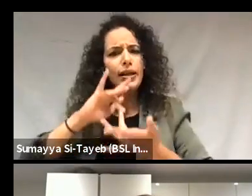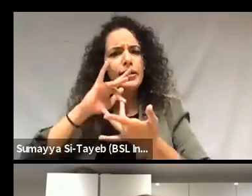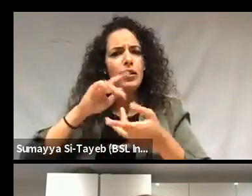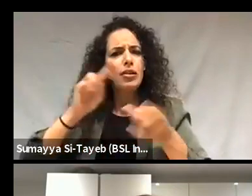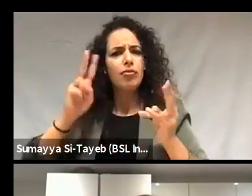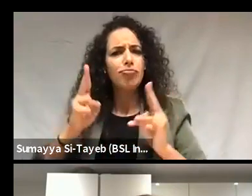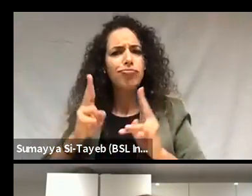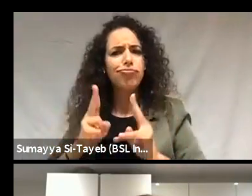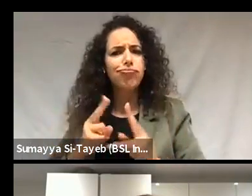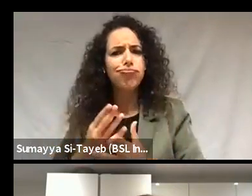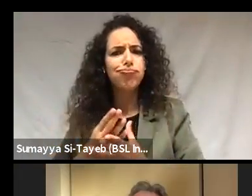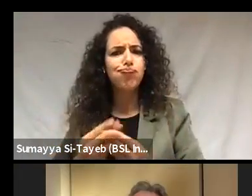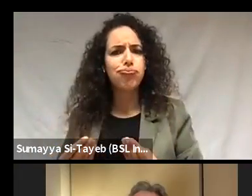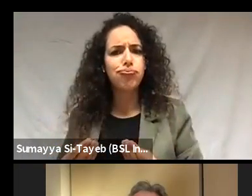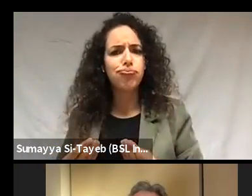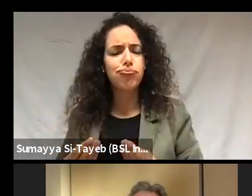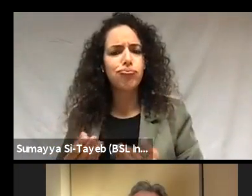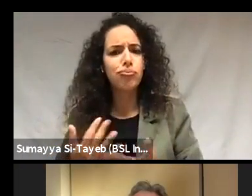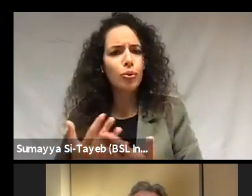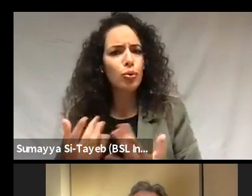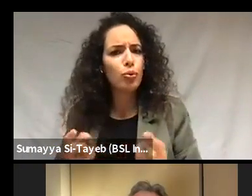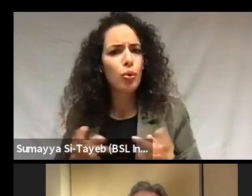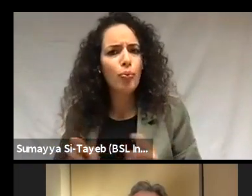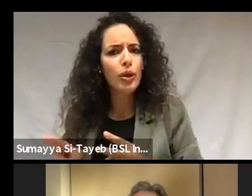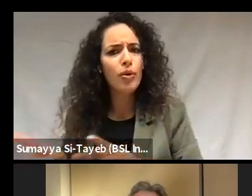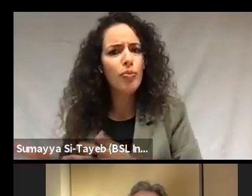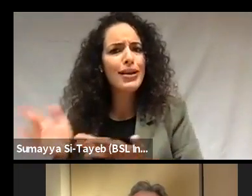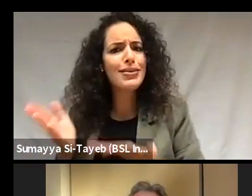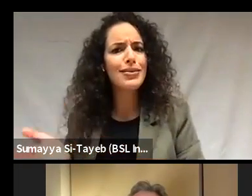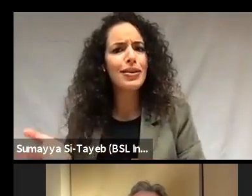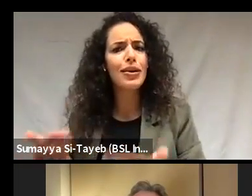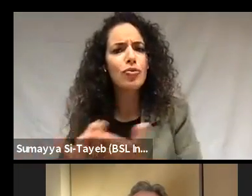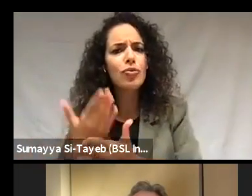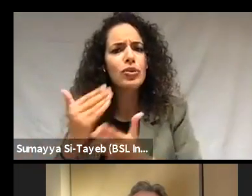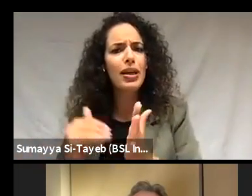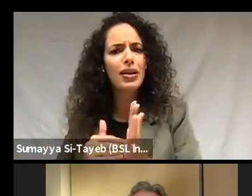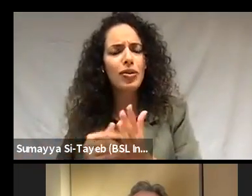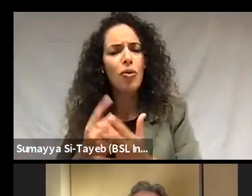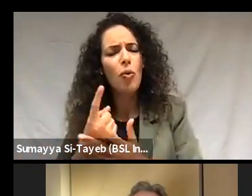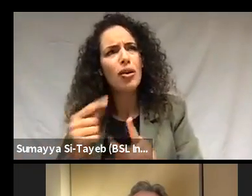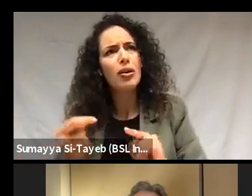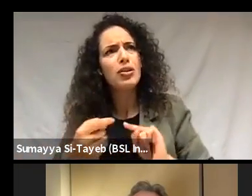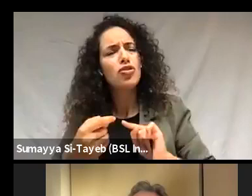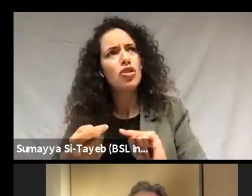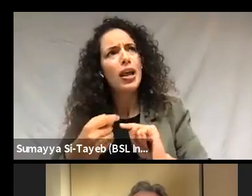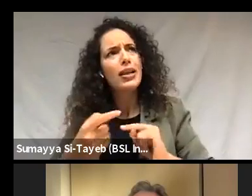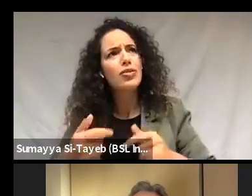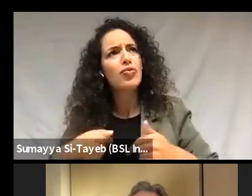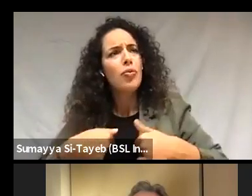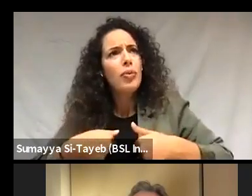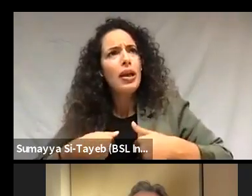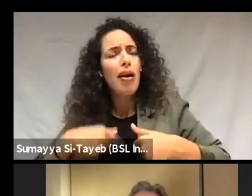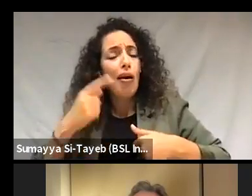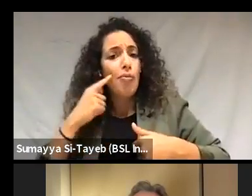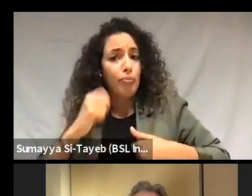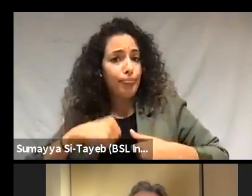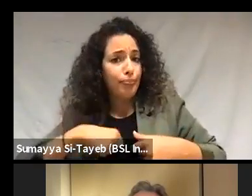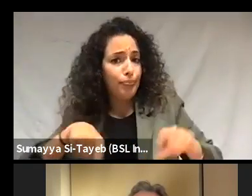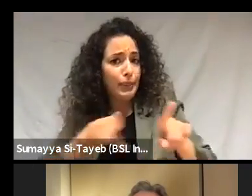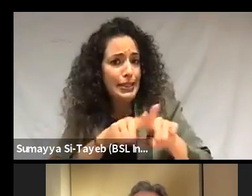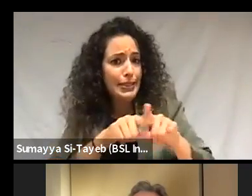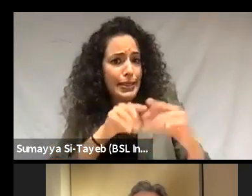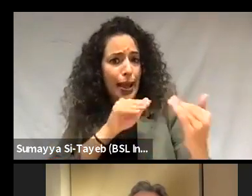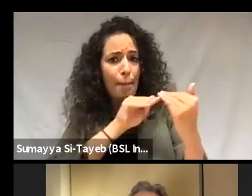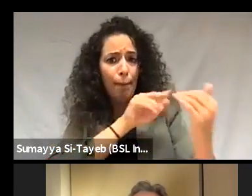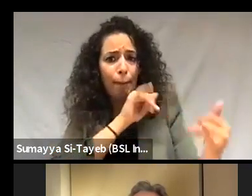think one of the challenges that I have here in this, and I assume it's the same in the UK, is that